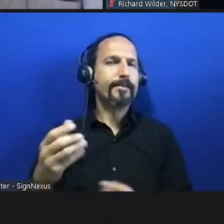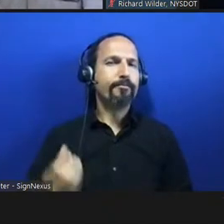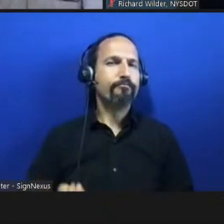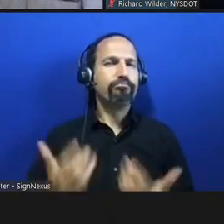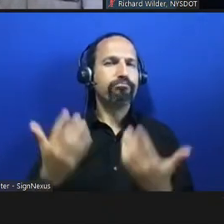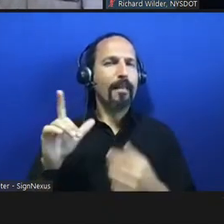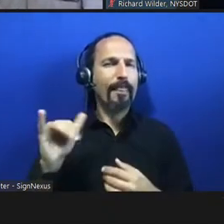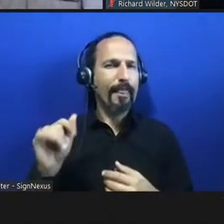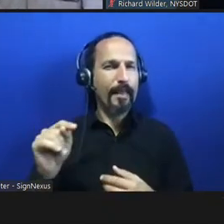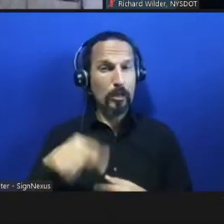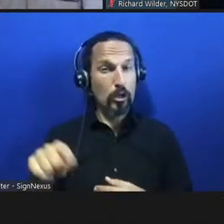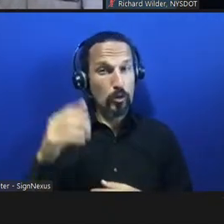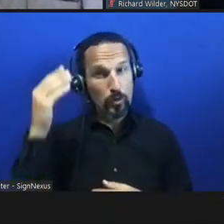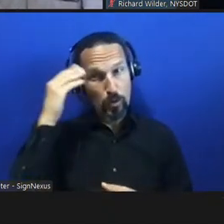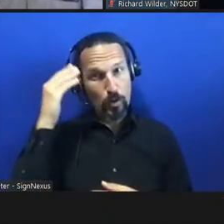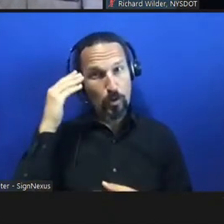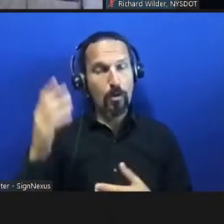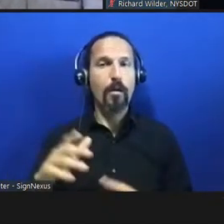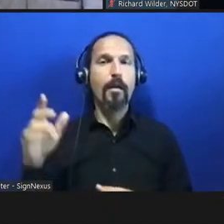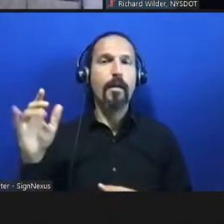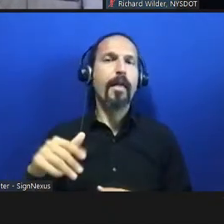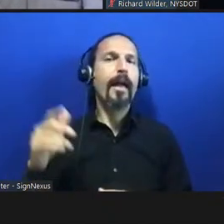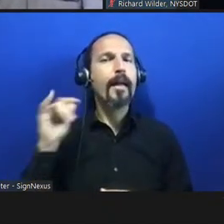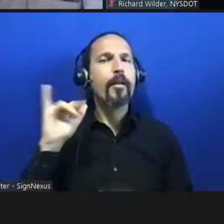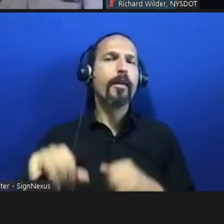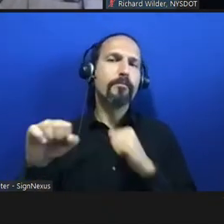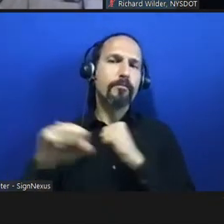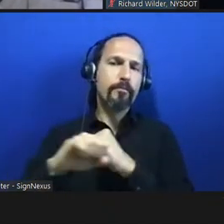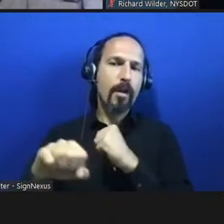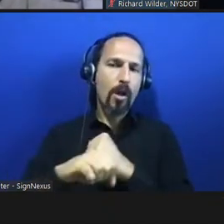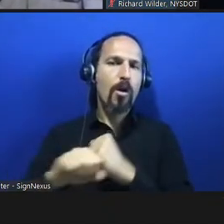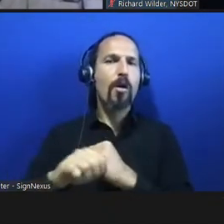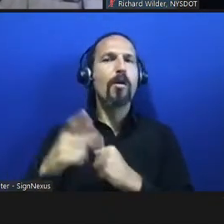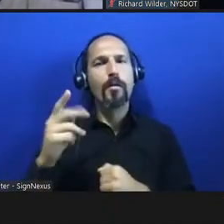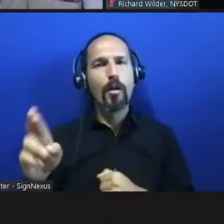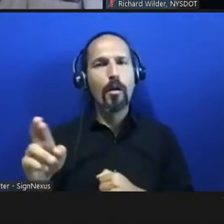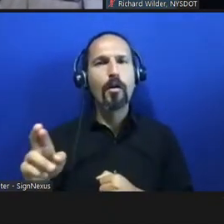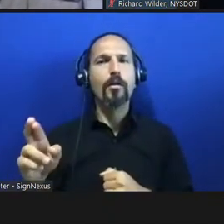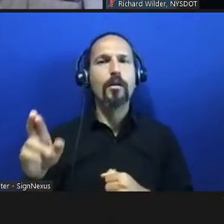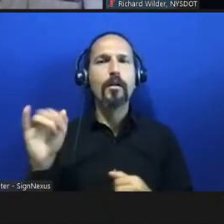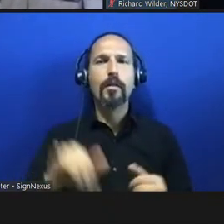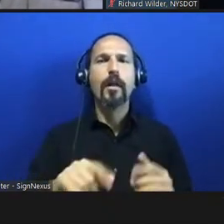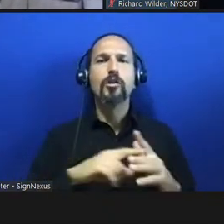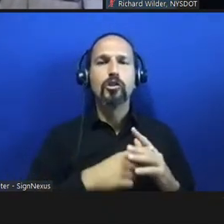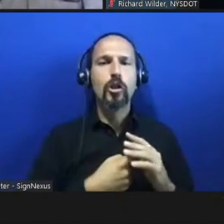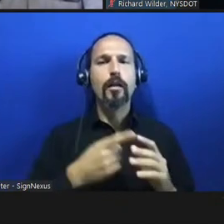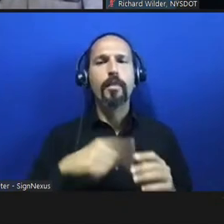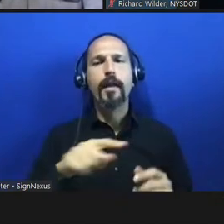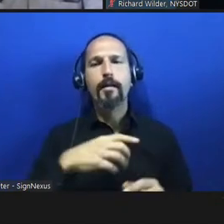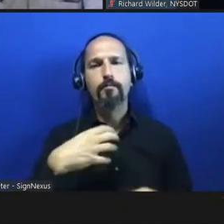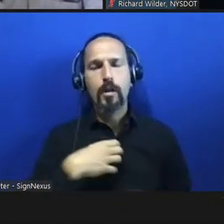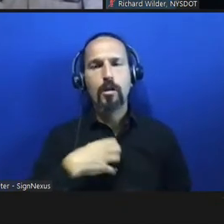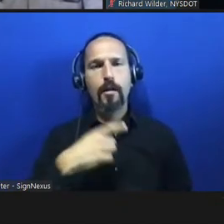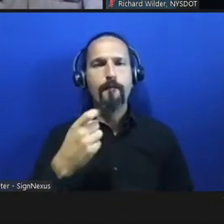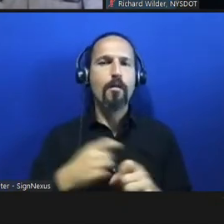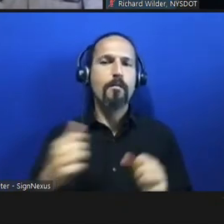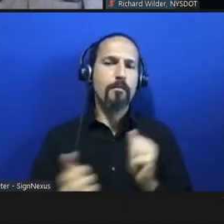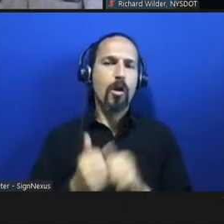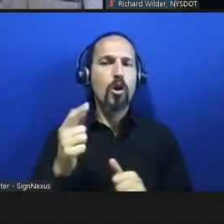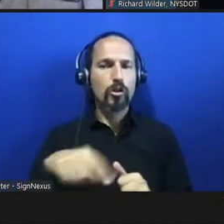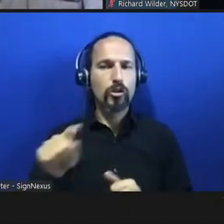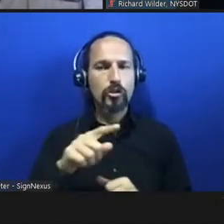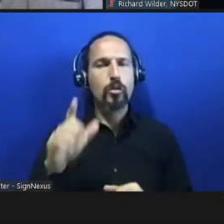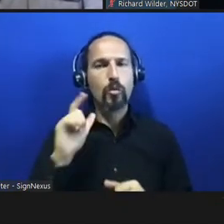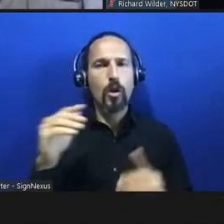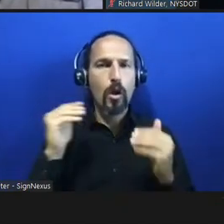I fear these hearings are PR and the plan will be enacted despite objections by the majority and you will